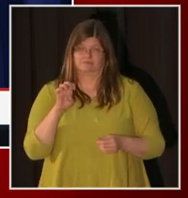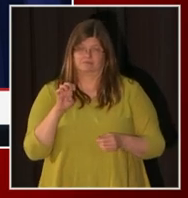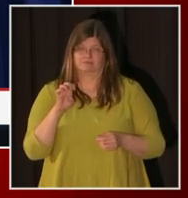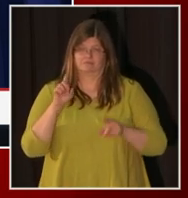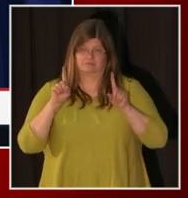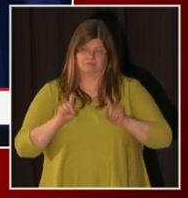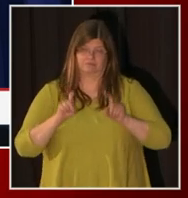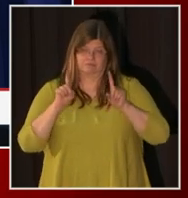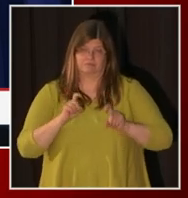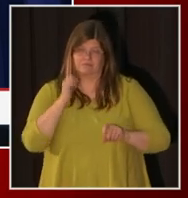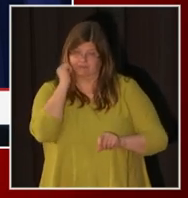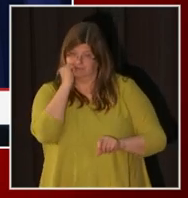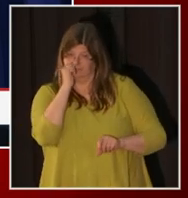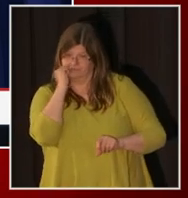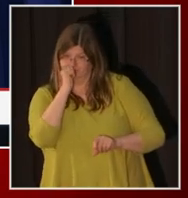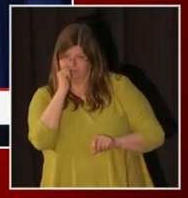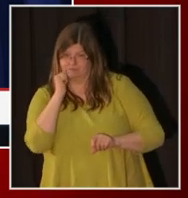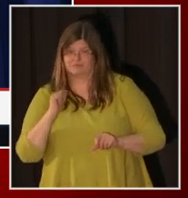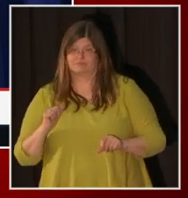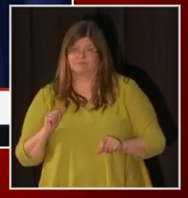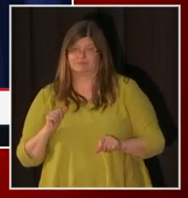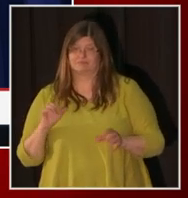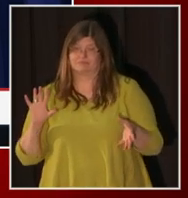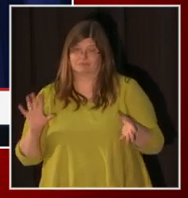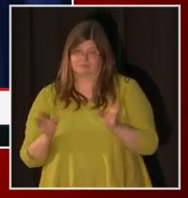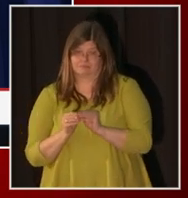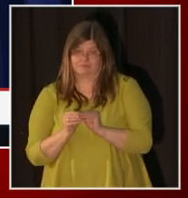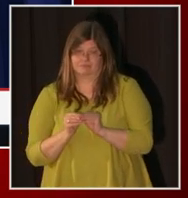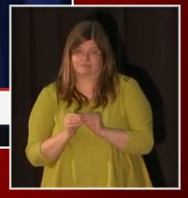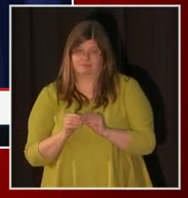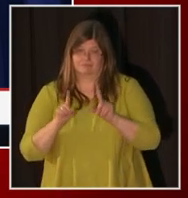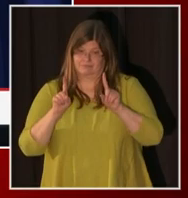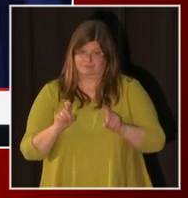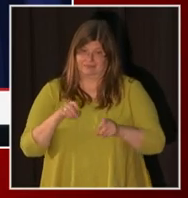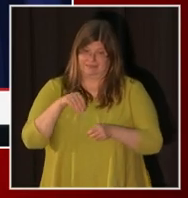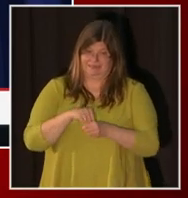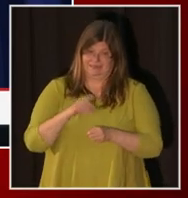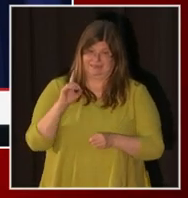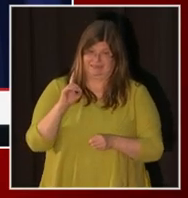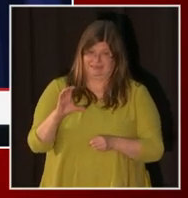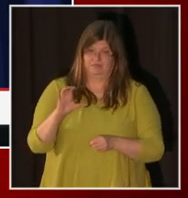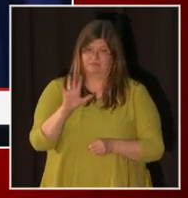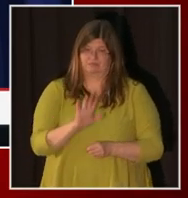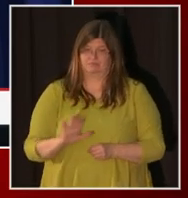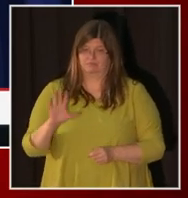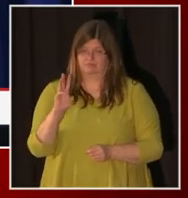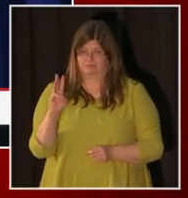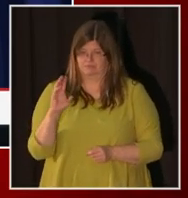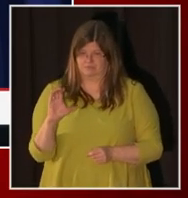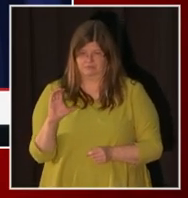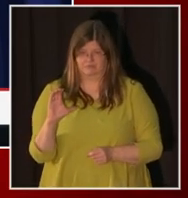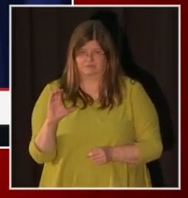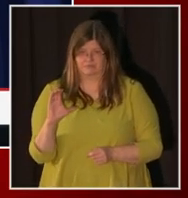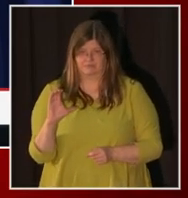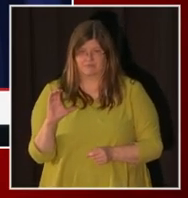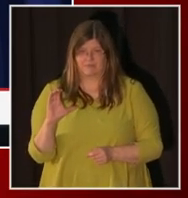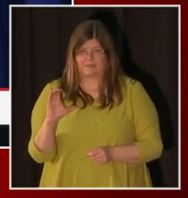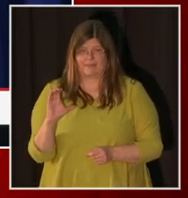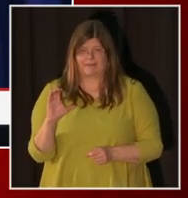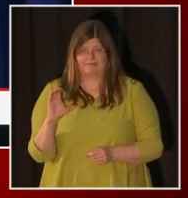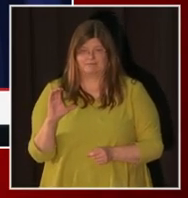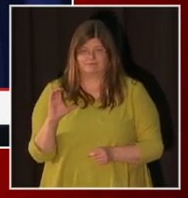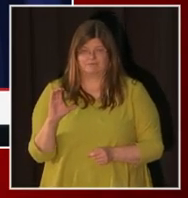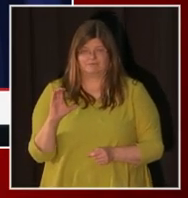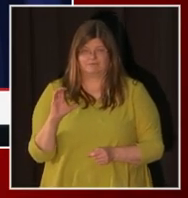tests that are given in the district, it's almost close to 600 on average every day, from early March until